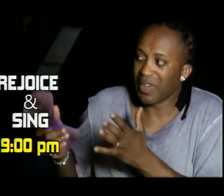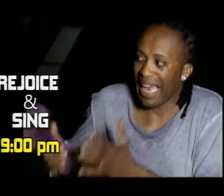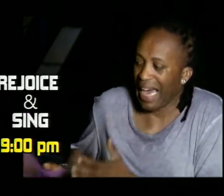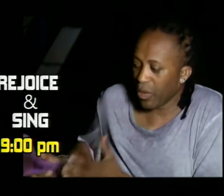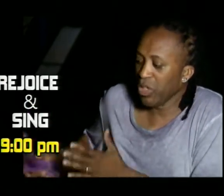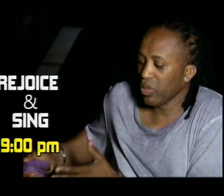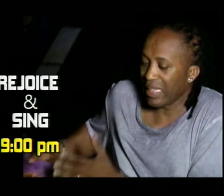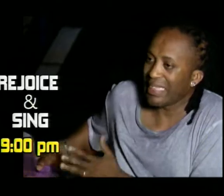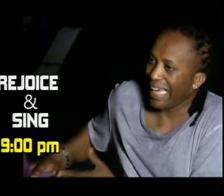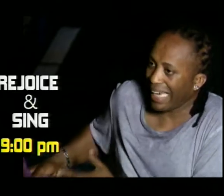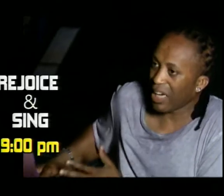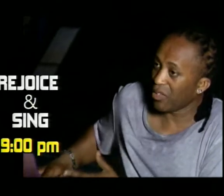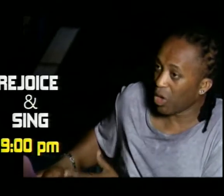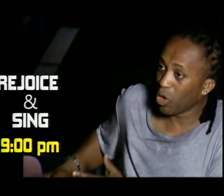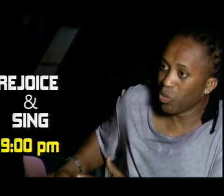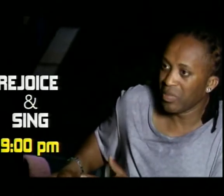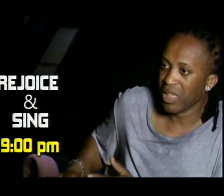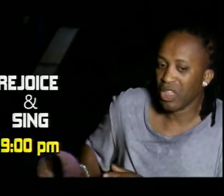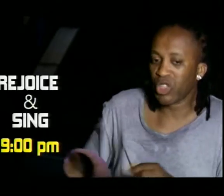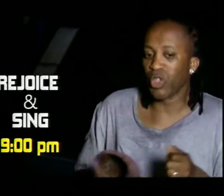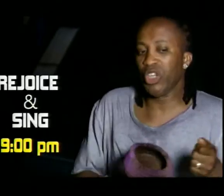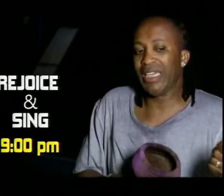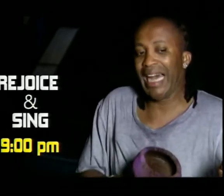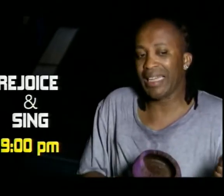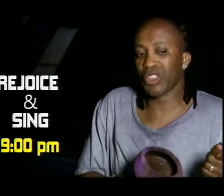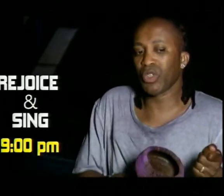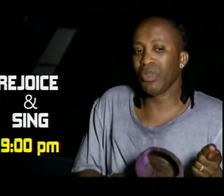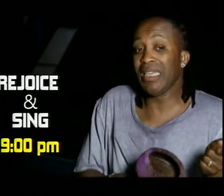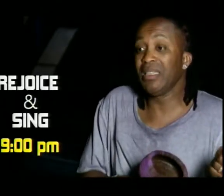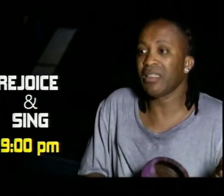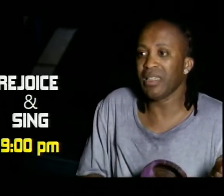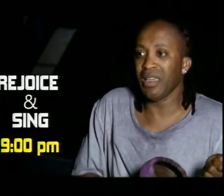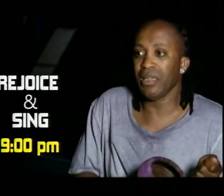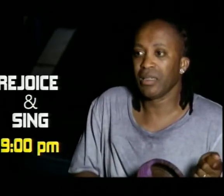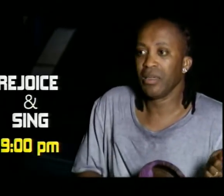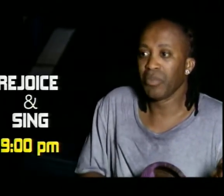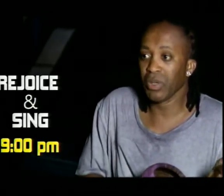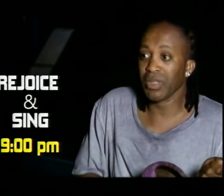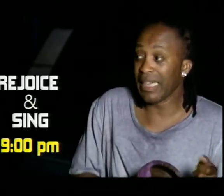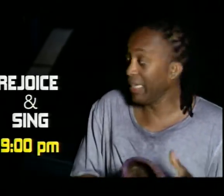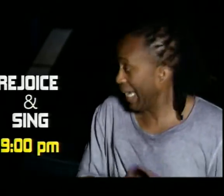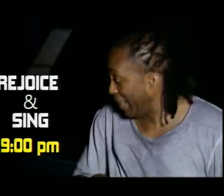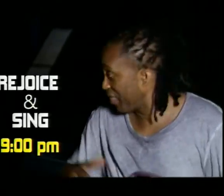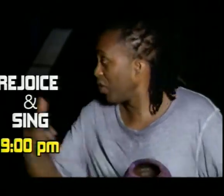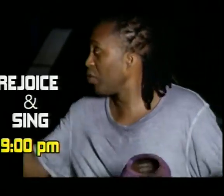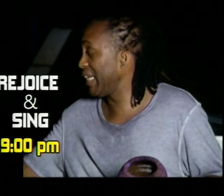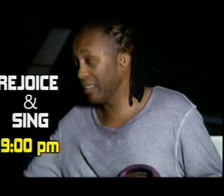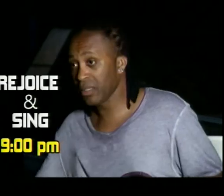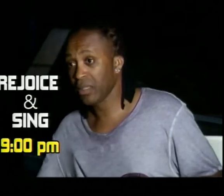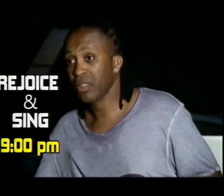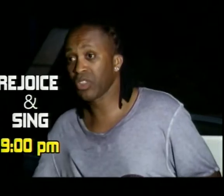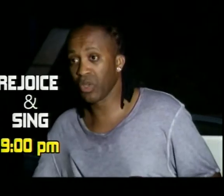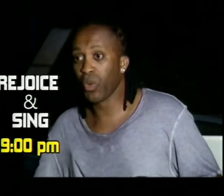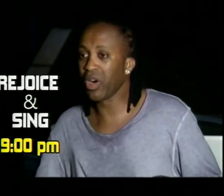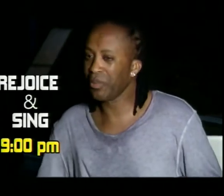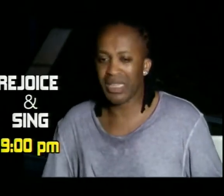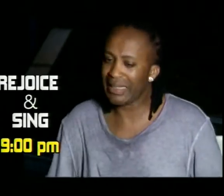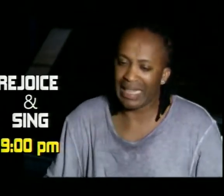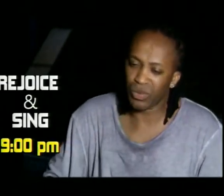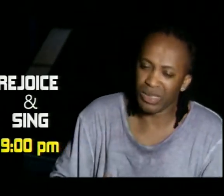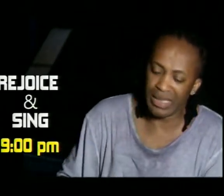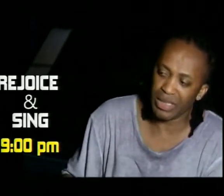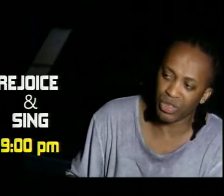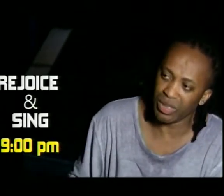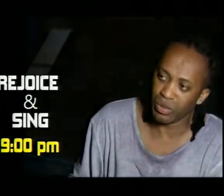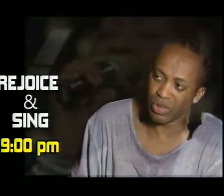terms of how are you going to take care of home so you're not too easily pulled in and thrown in to the water, because